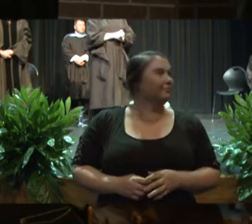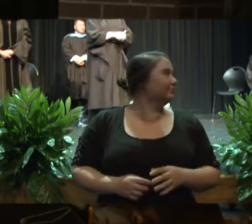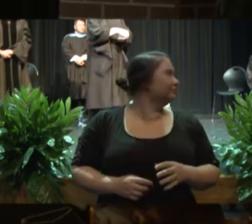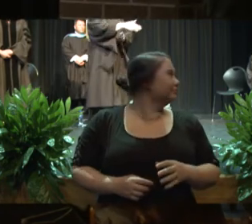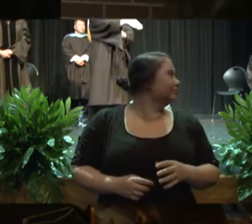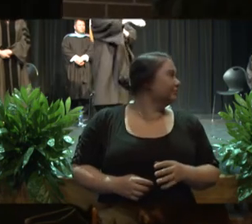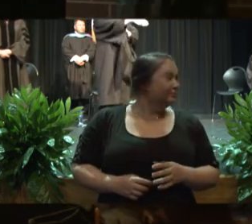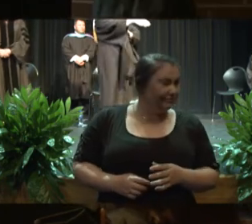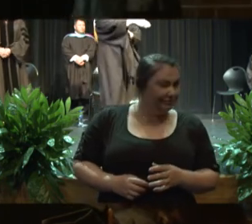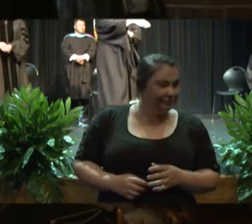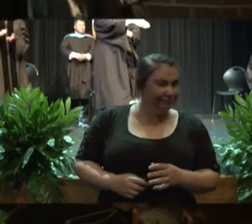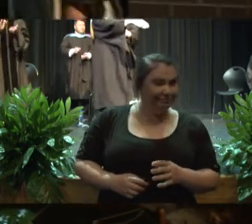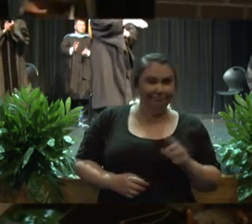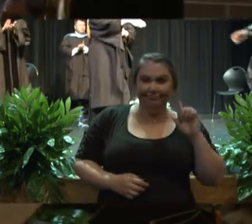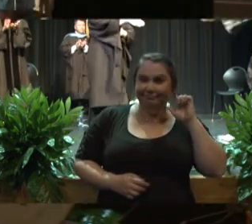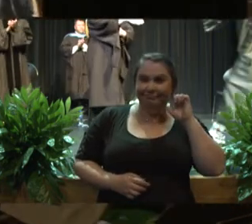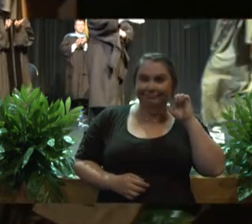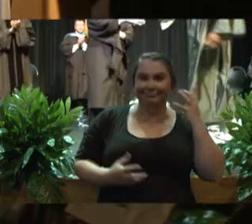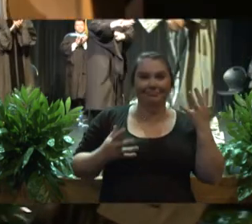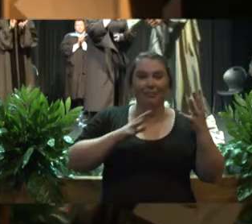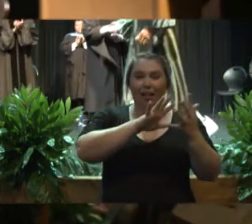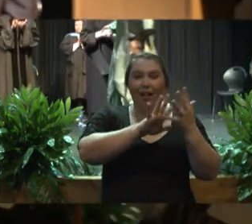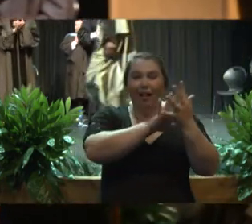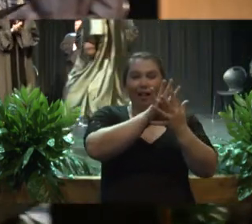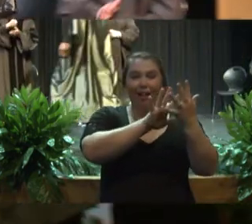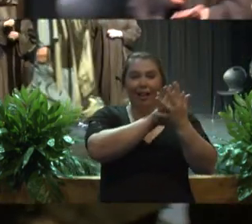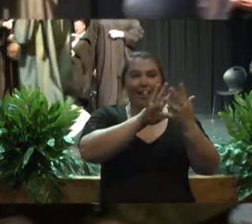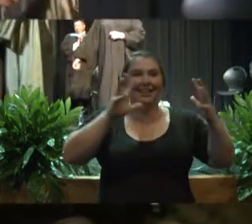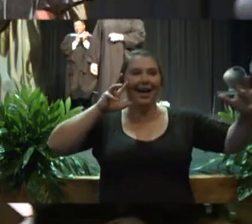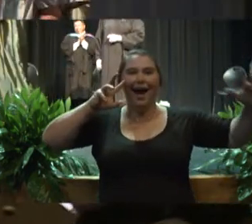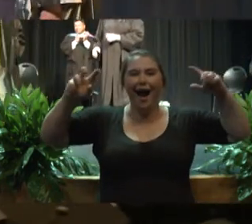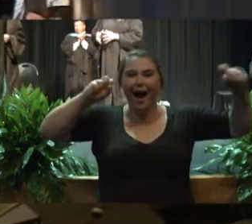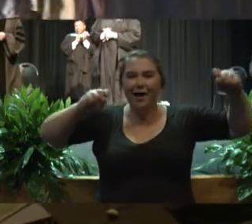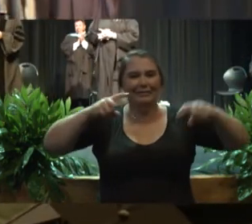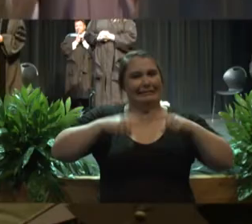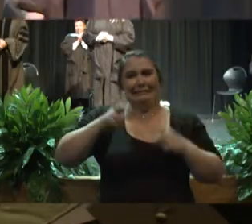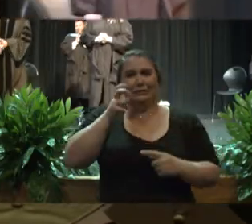Travion Antoine Keyshawn Joyner.